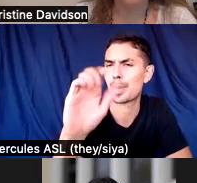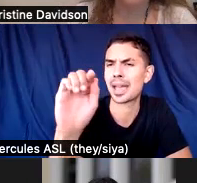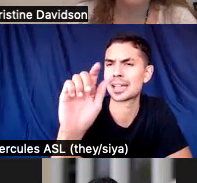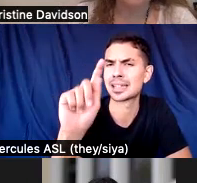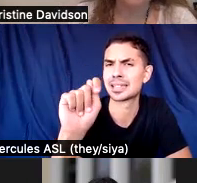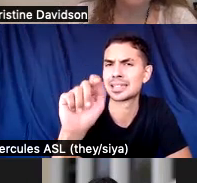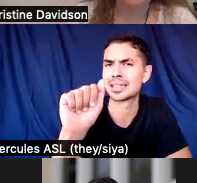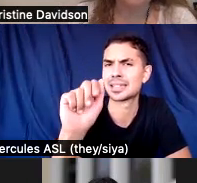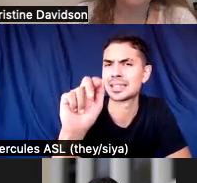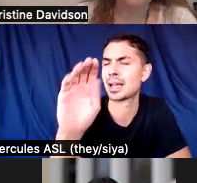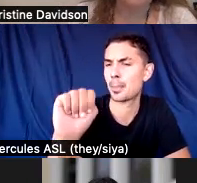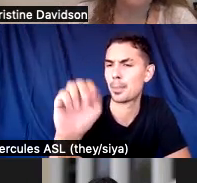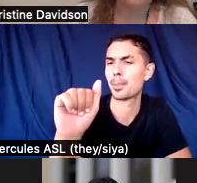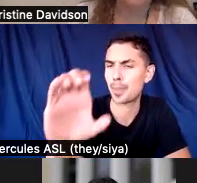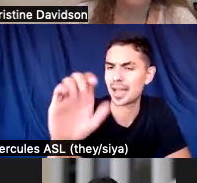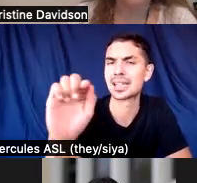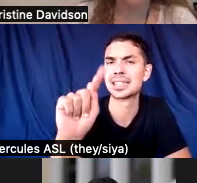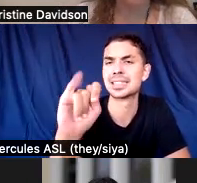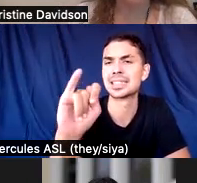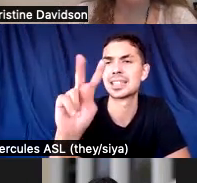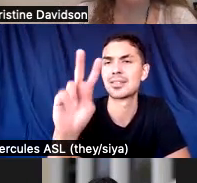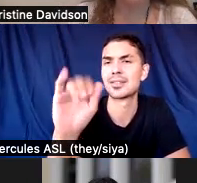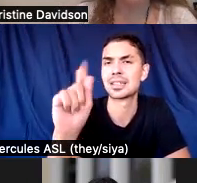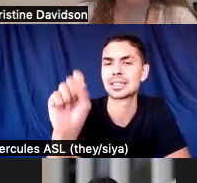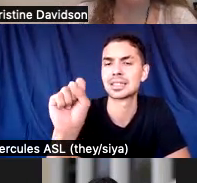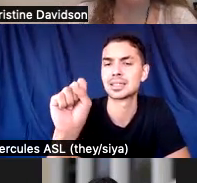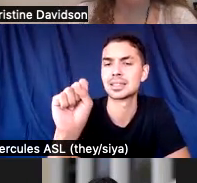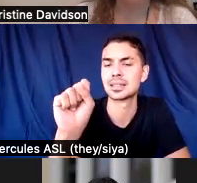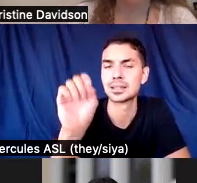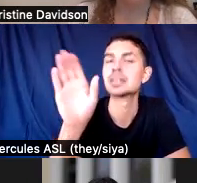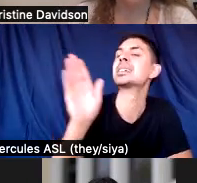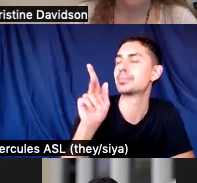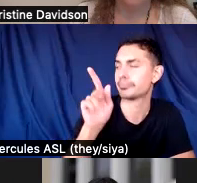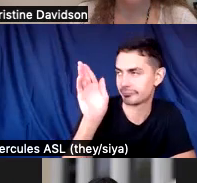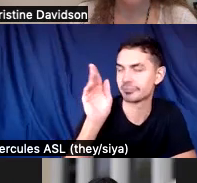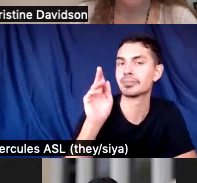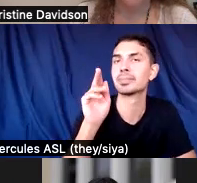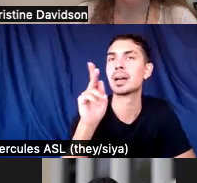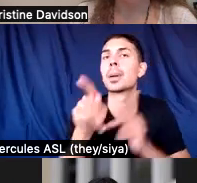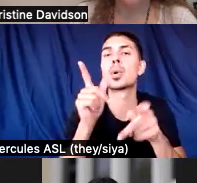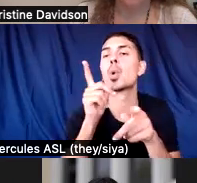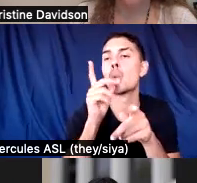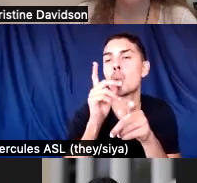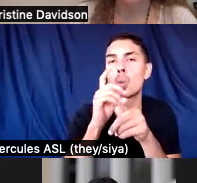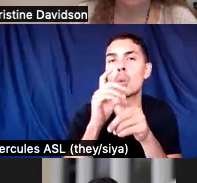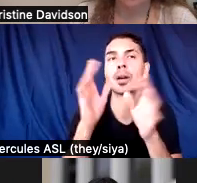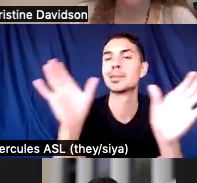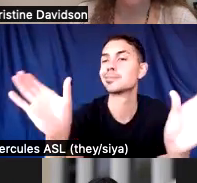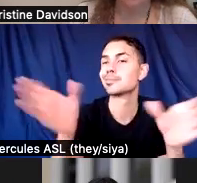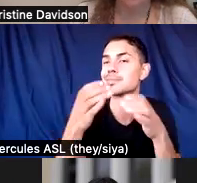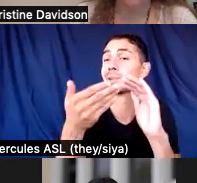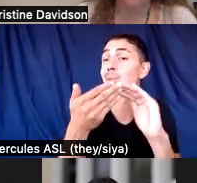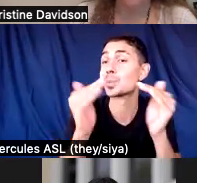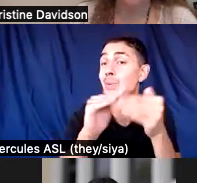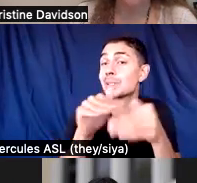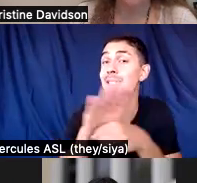So activists are folks who kind of move in organizing spaces, so community spaces,